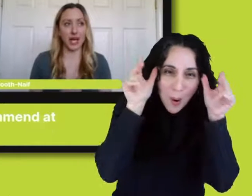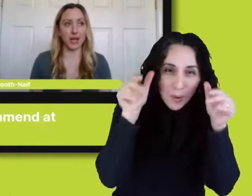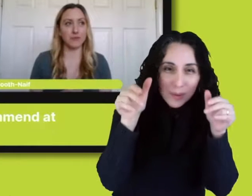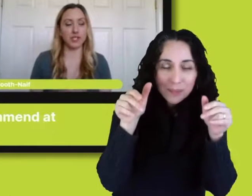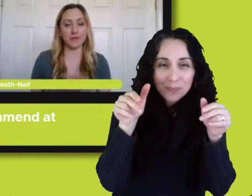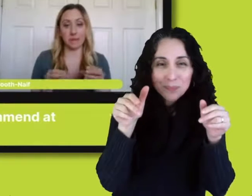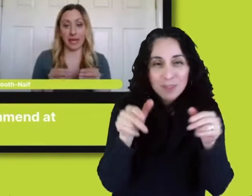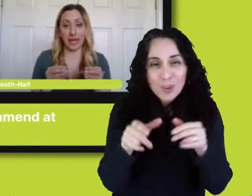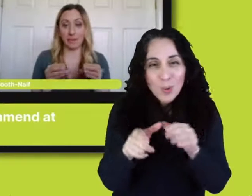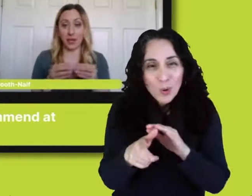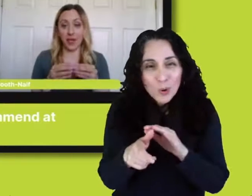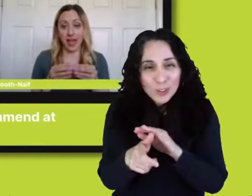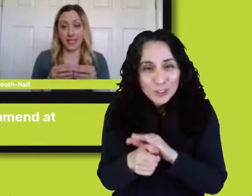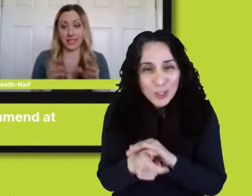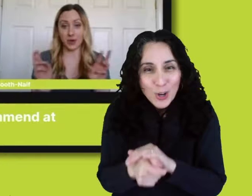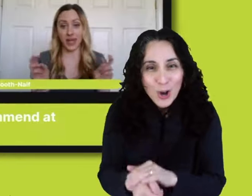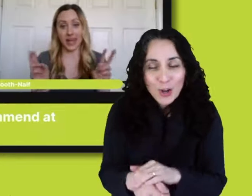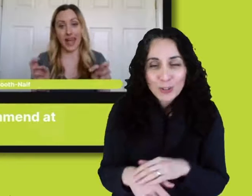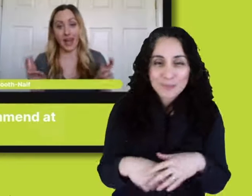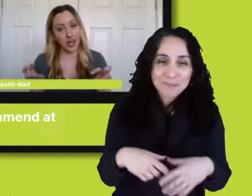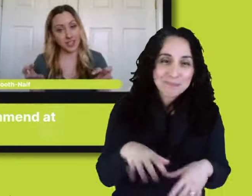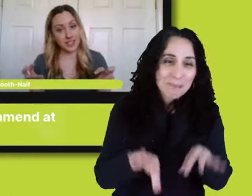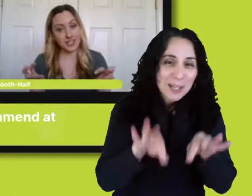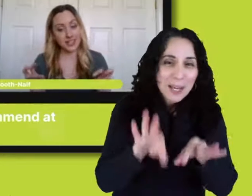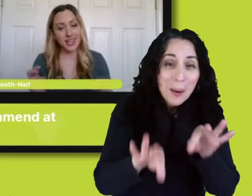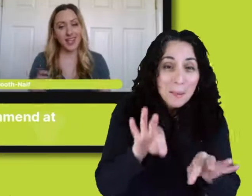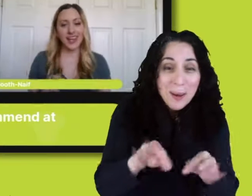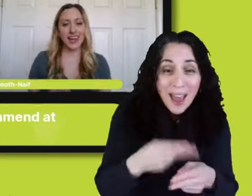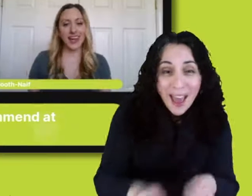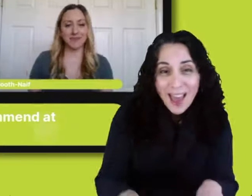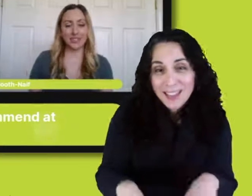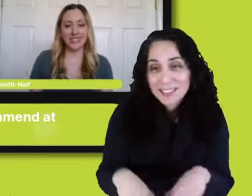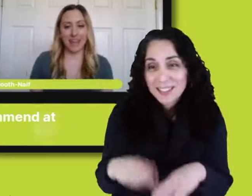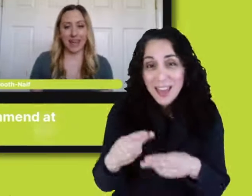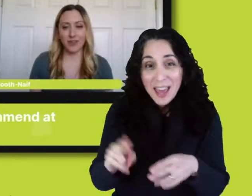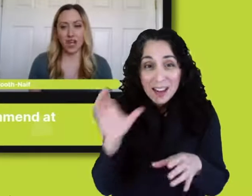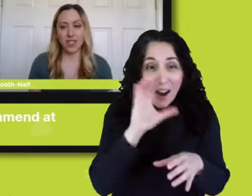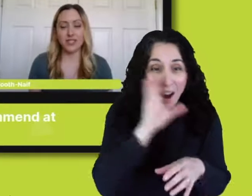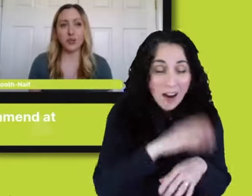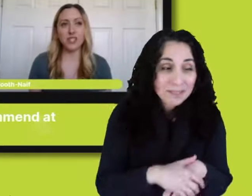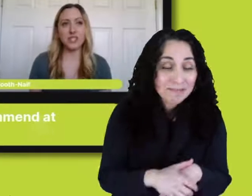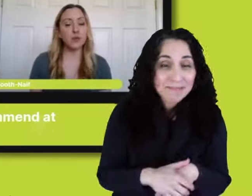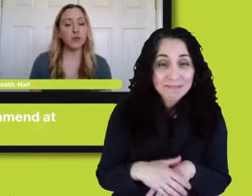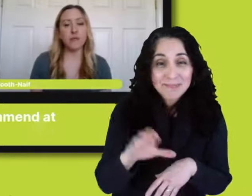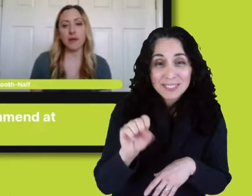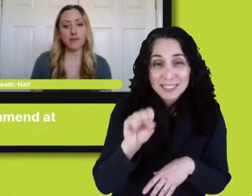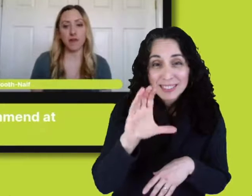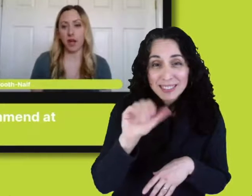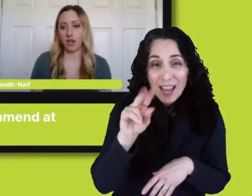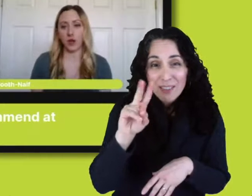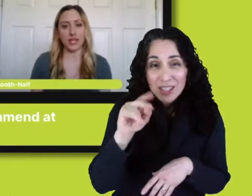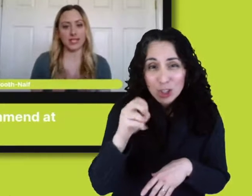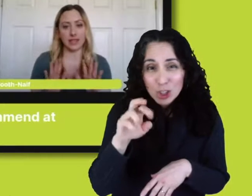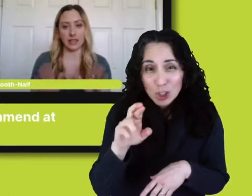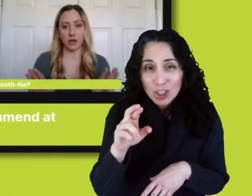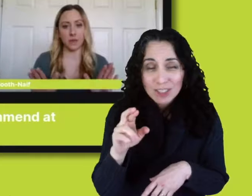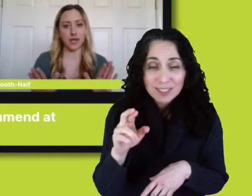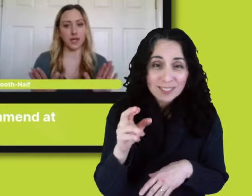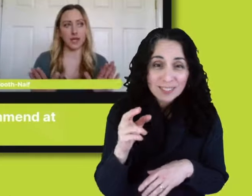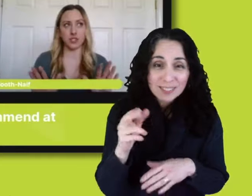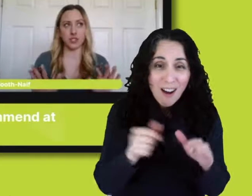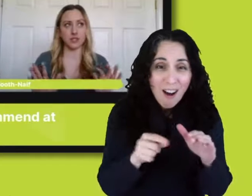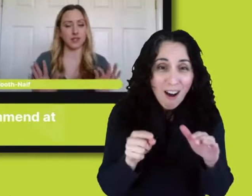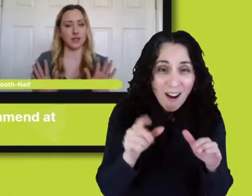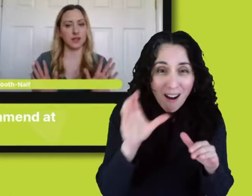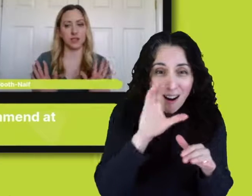turtles. She's been picking up little eggs and going on egg hunts. Little scavenger hunts. So we make it fun, you guys.